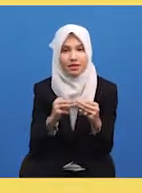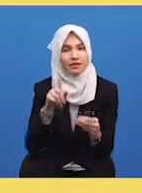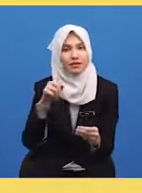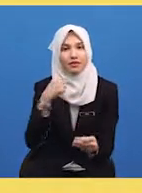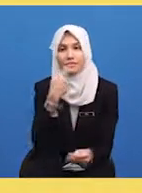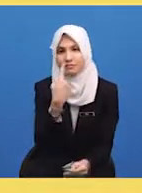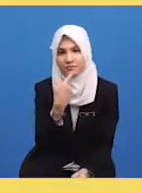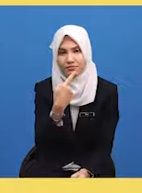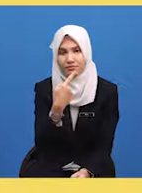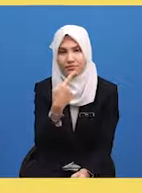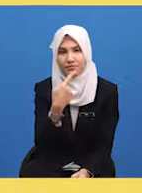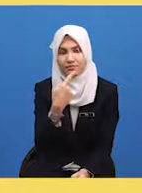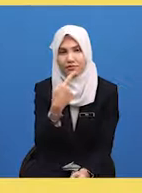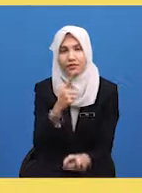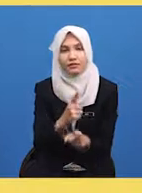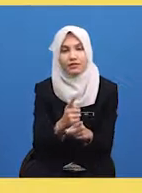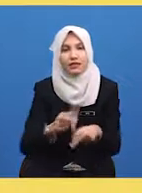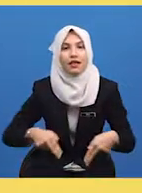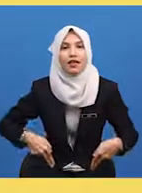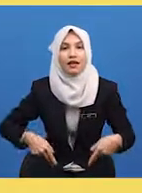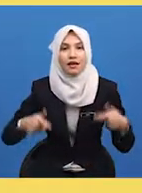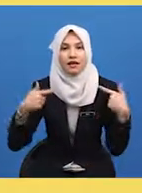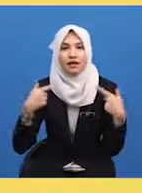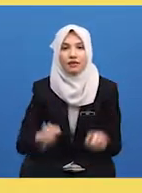that you met online.